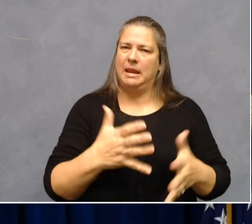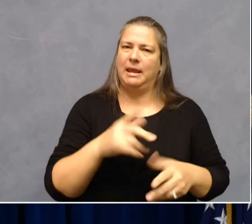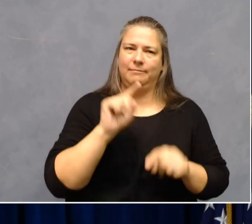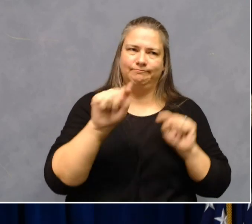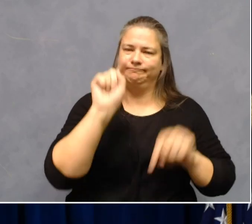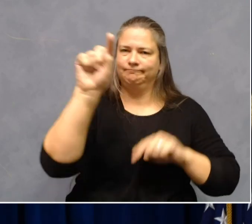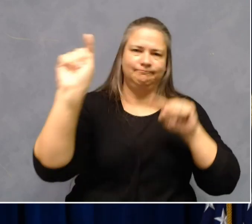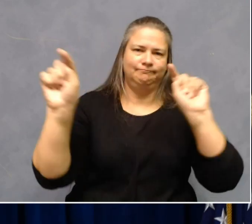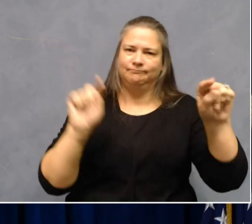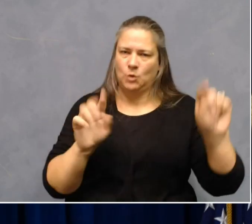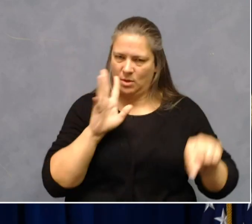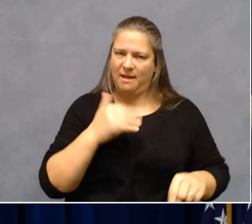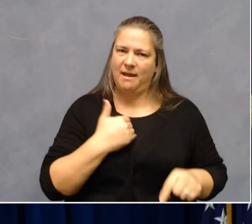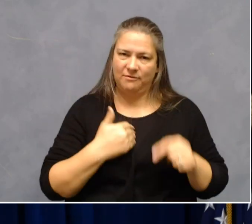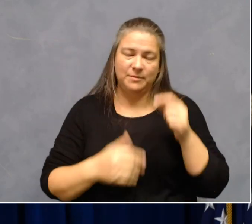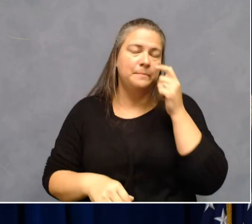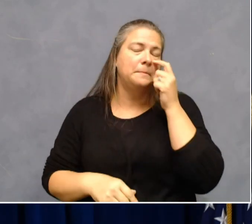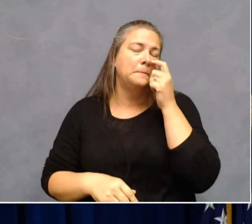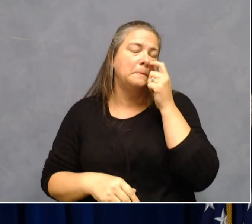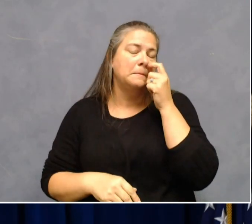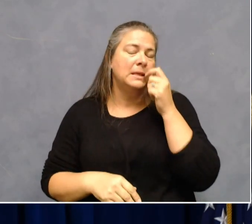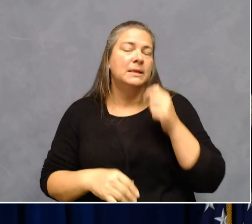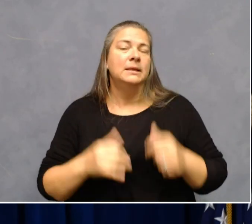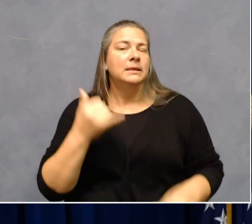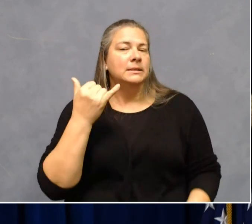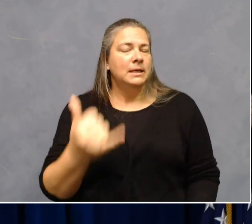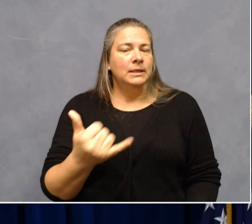This part's going to be hard